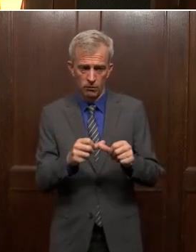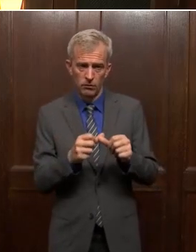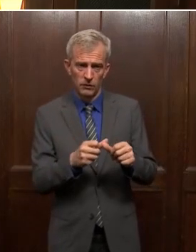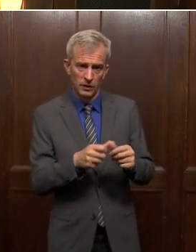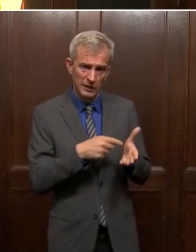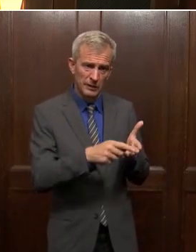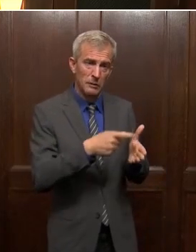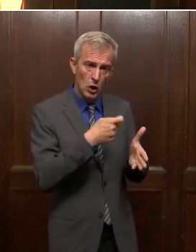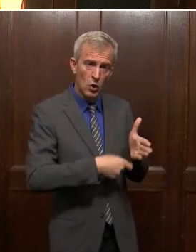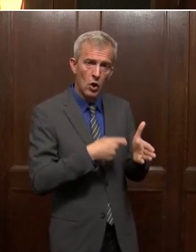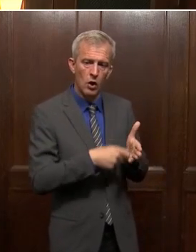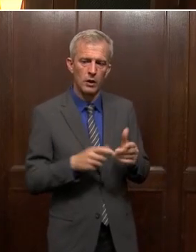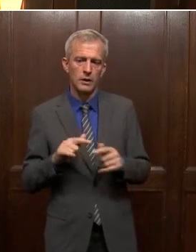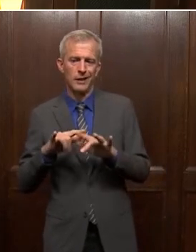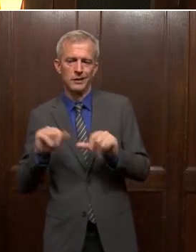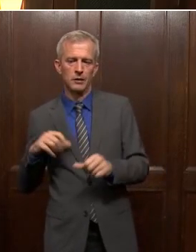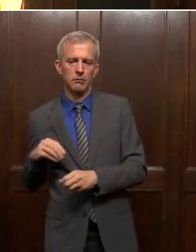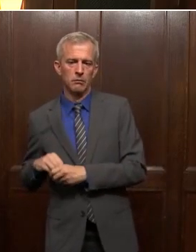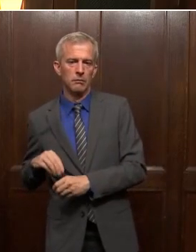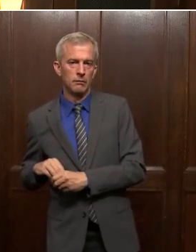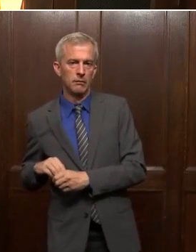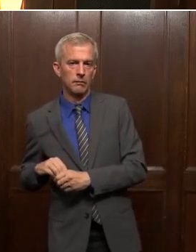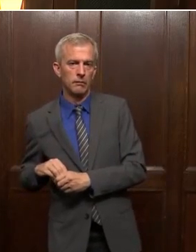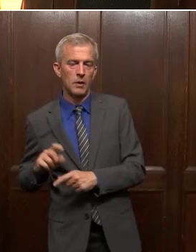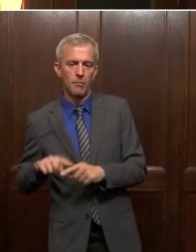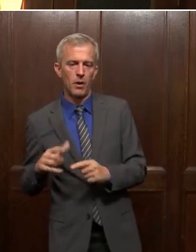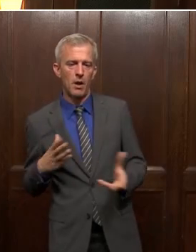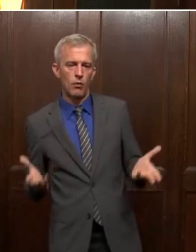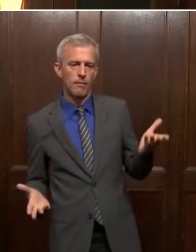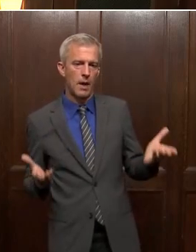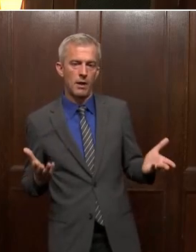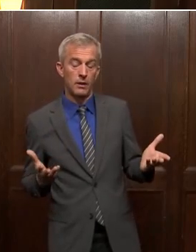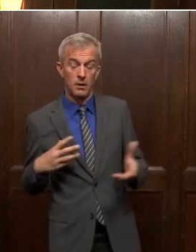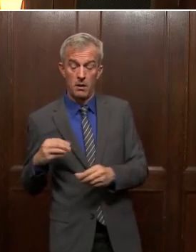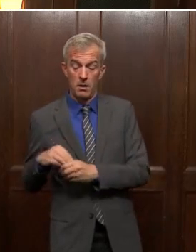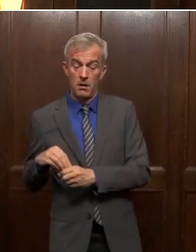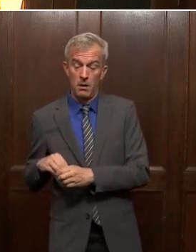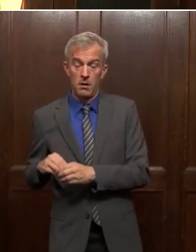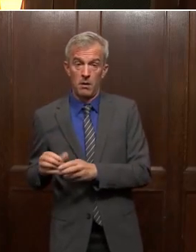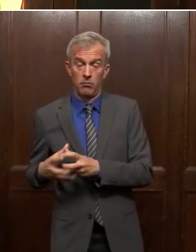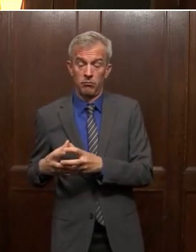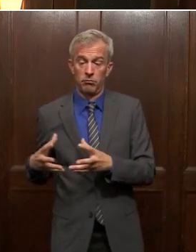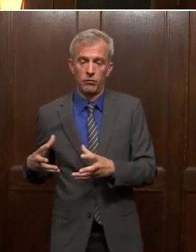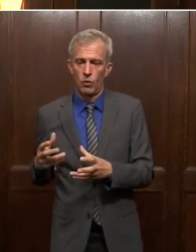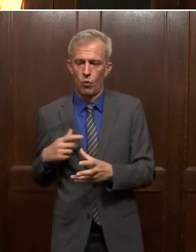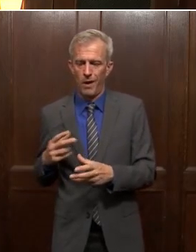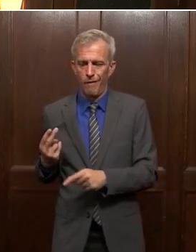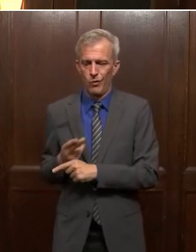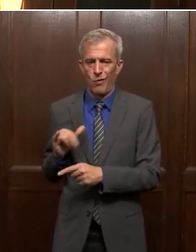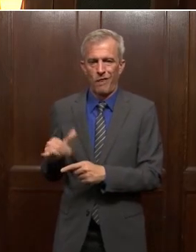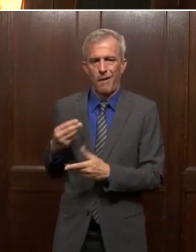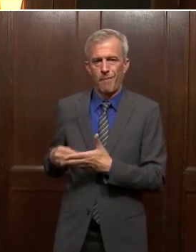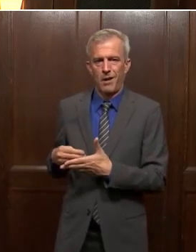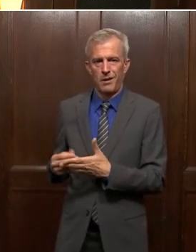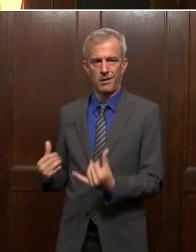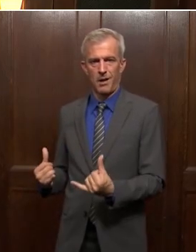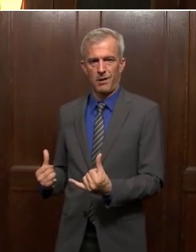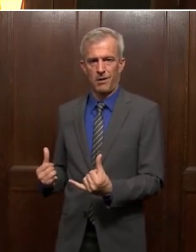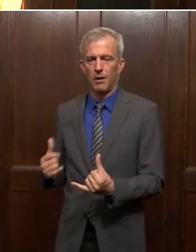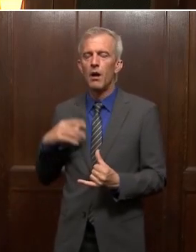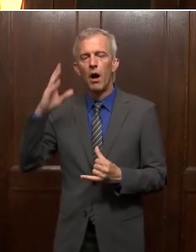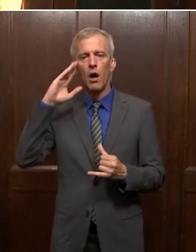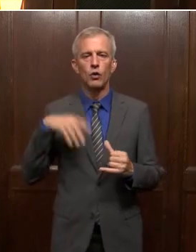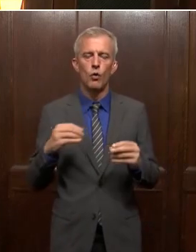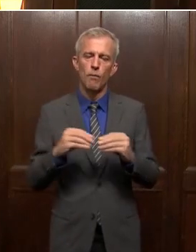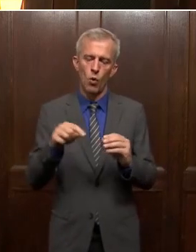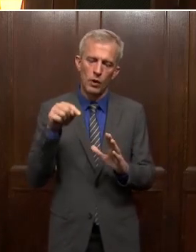money into the reserves. But part of the way we're balancing that is by taking from those reserves that have built up over time. So I know there was a more in-depth phone